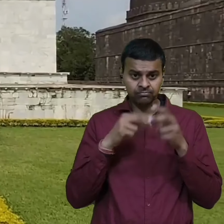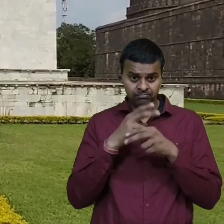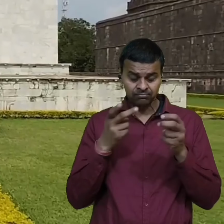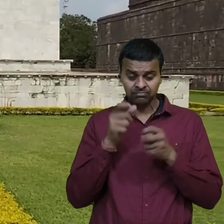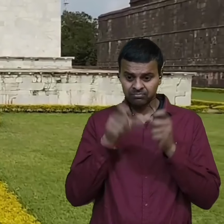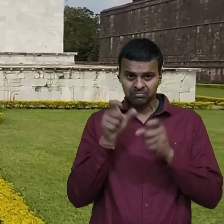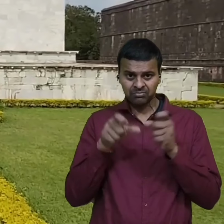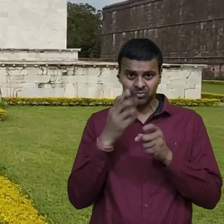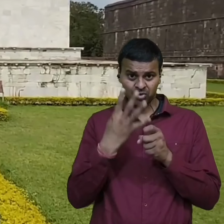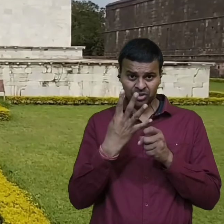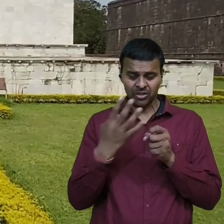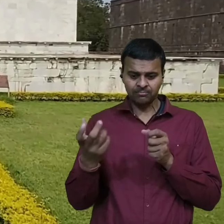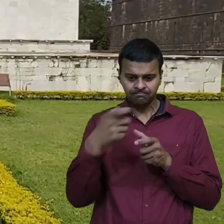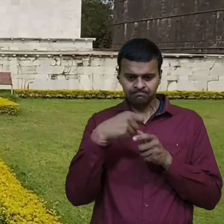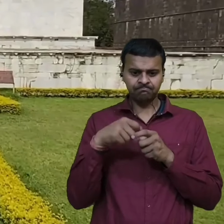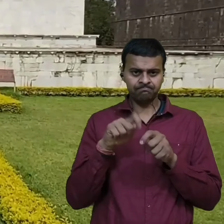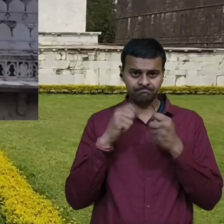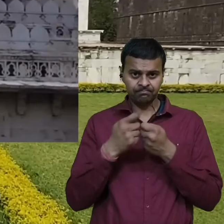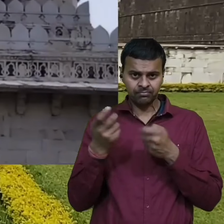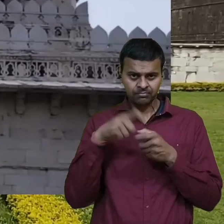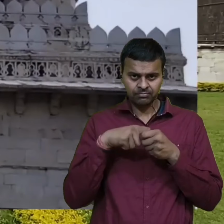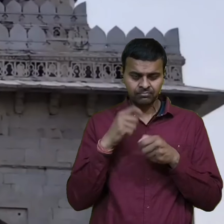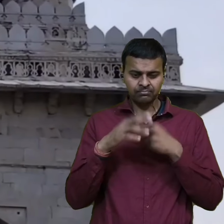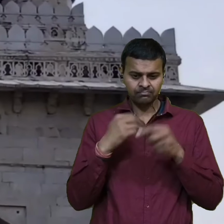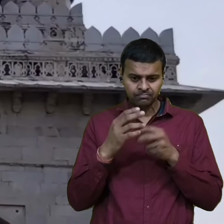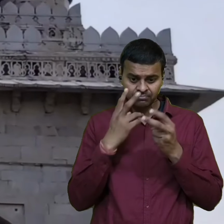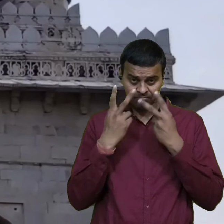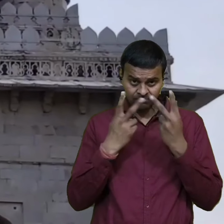plan for inspiration.